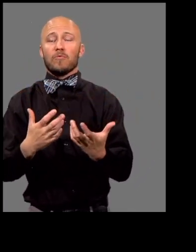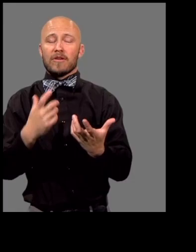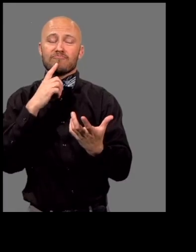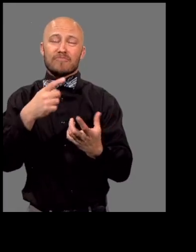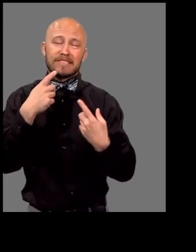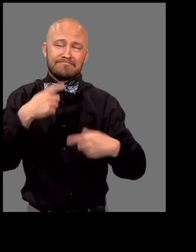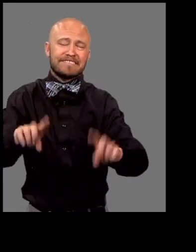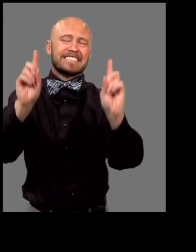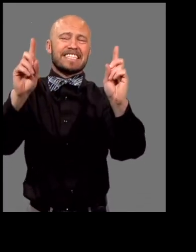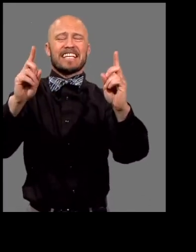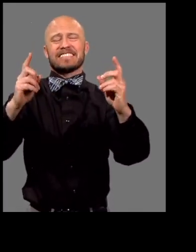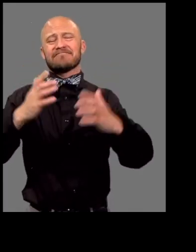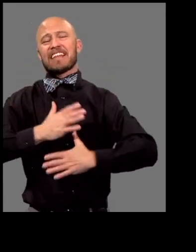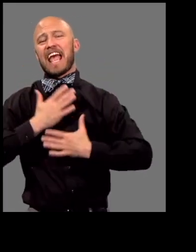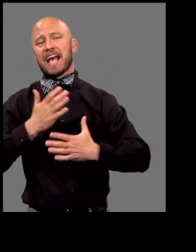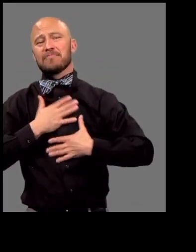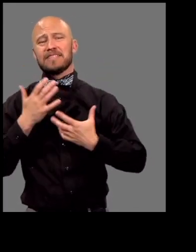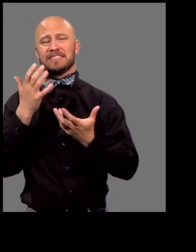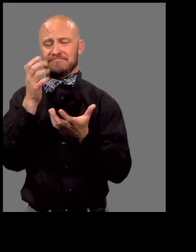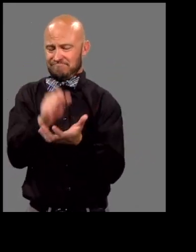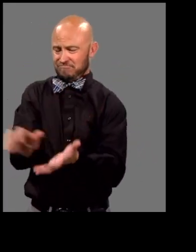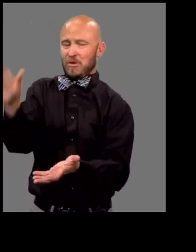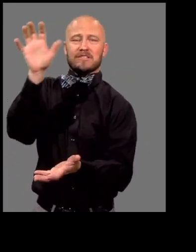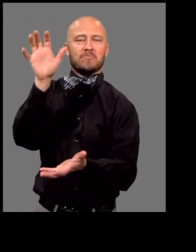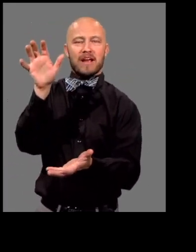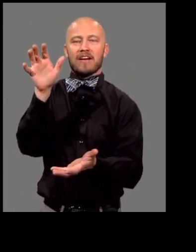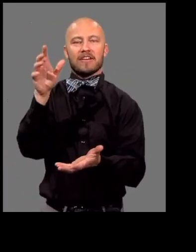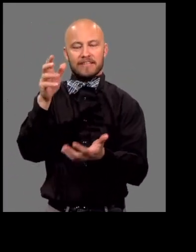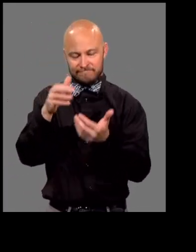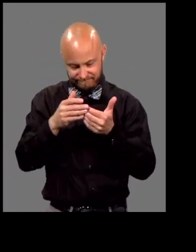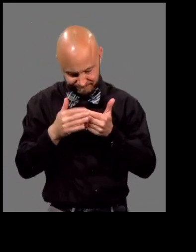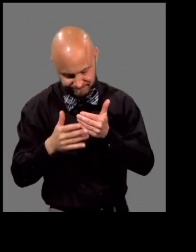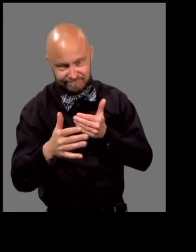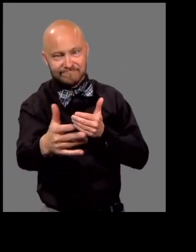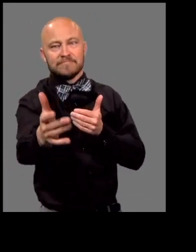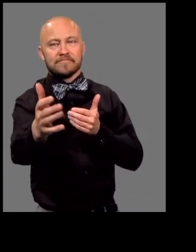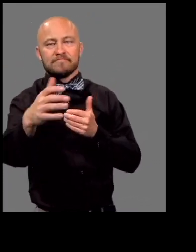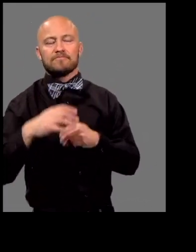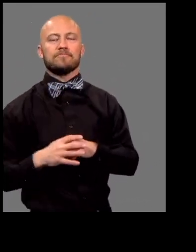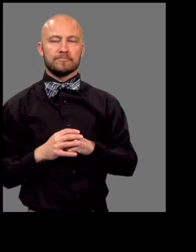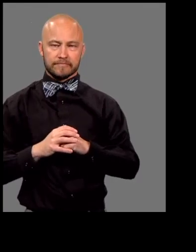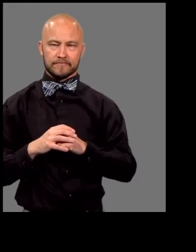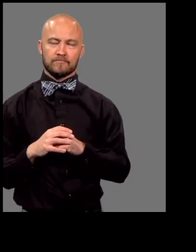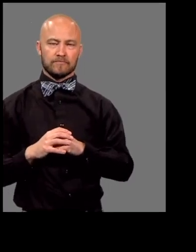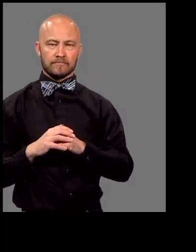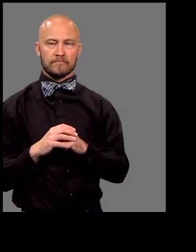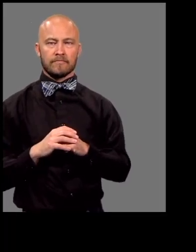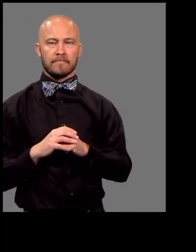success, happiness, and prosperity through all of your future endeavors.